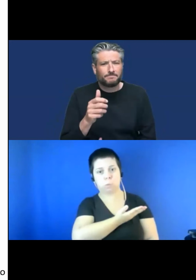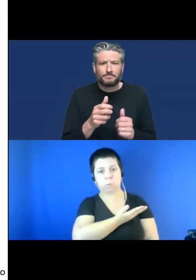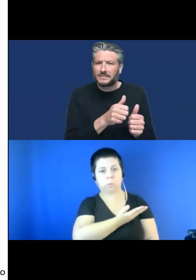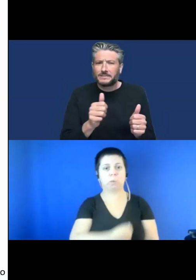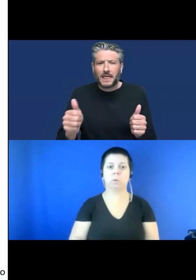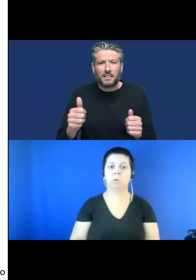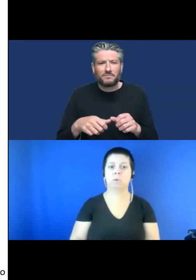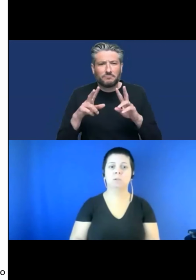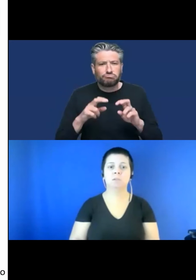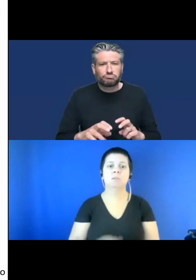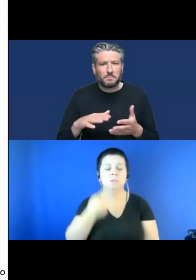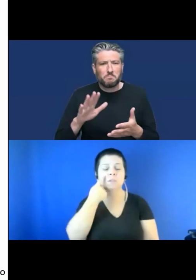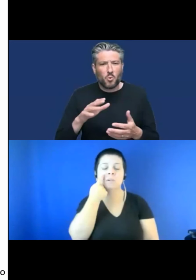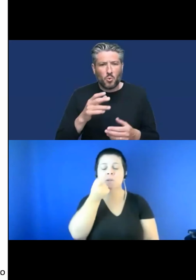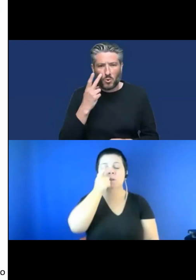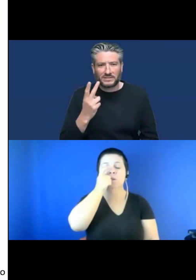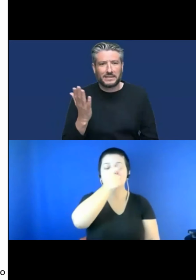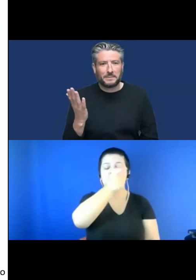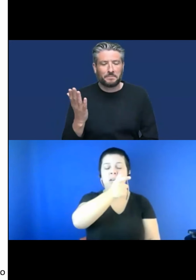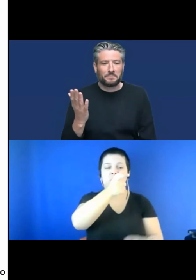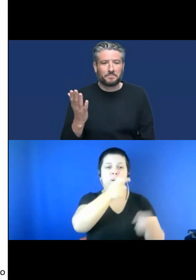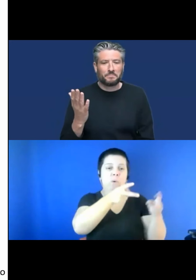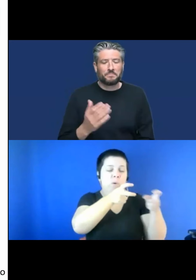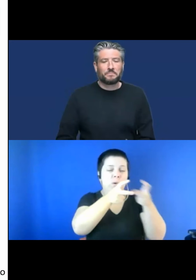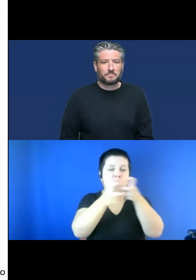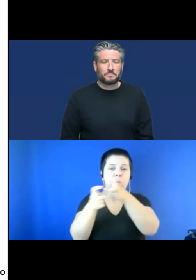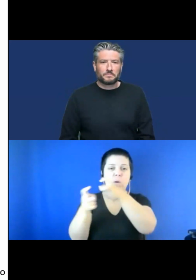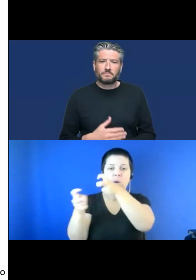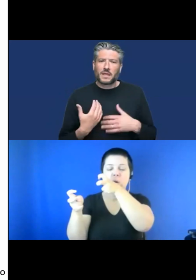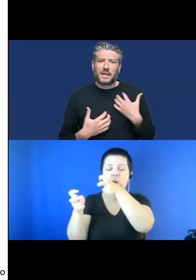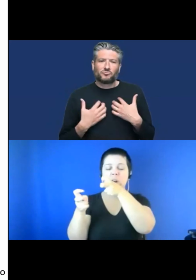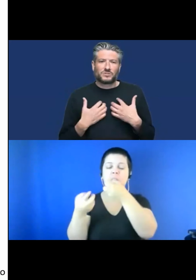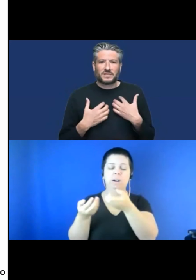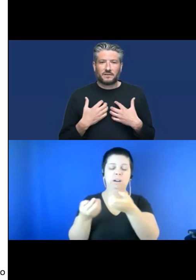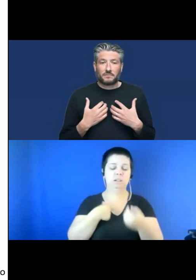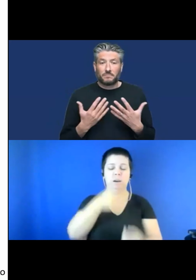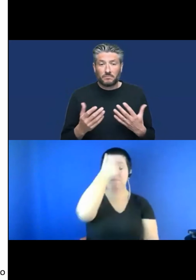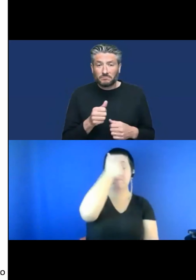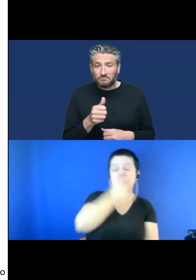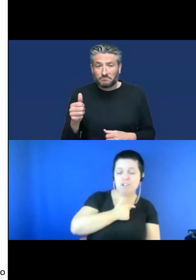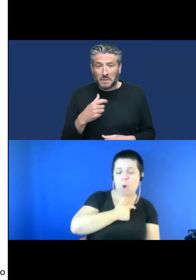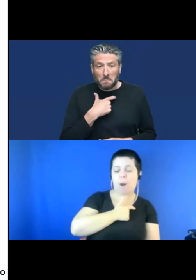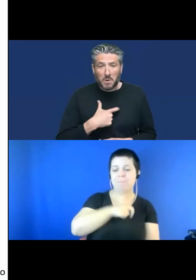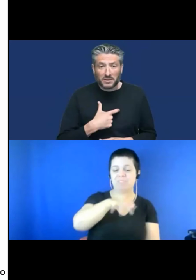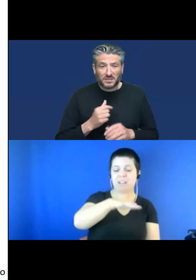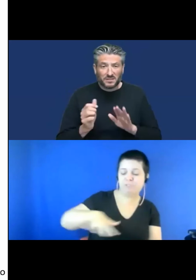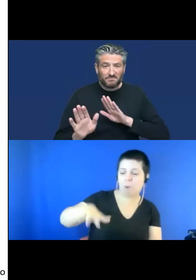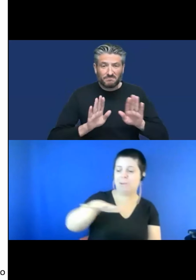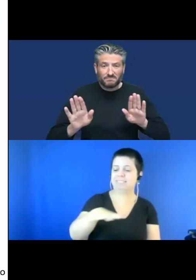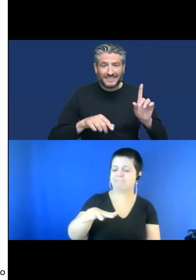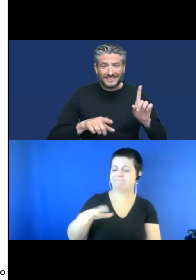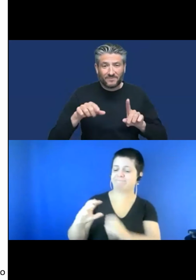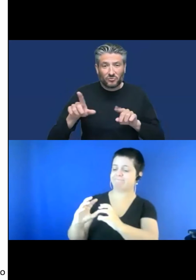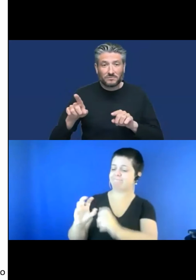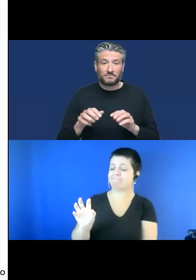of variables are linked to the person, to the device, to their environment, or also to the kind of